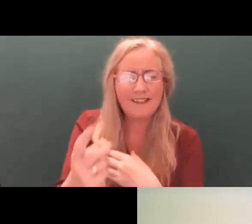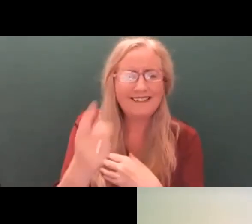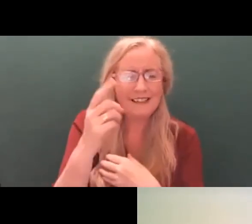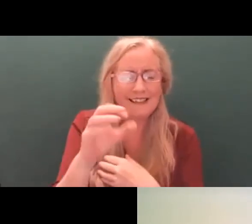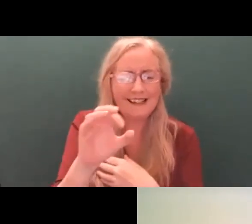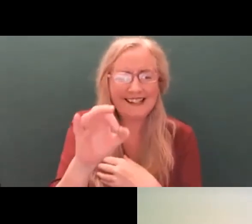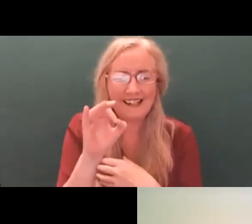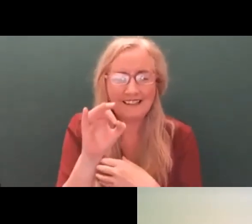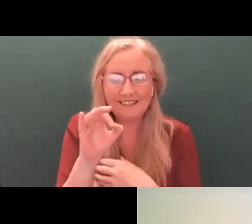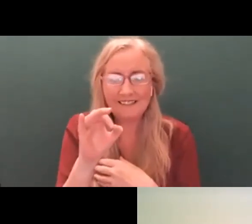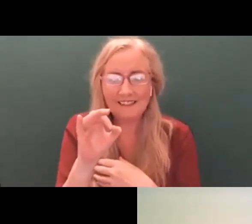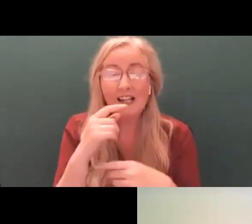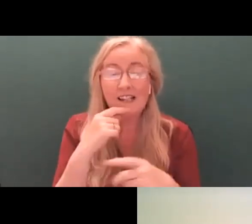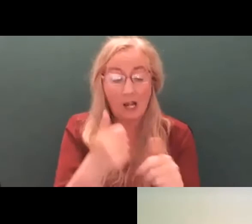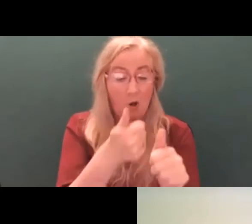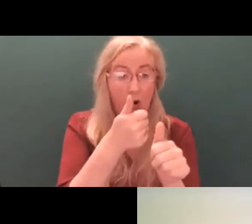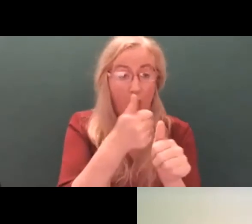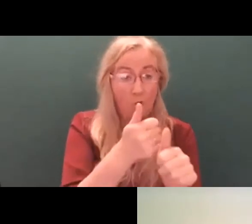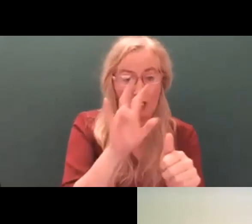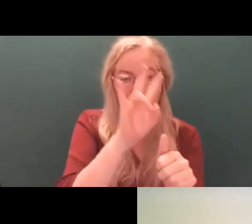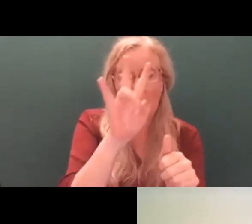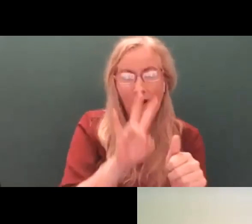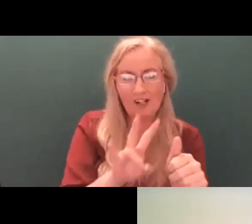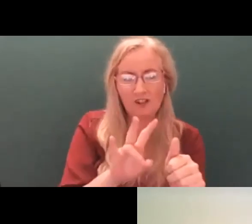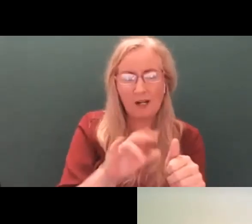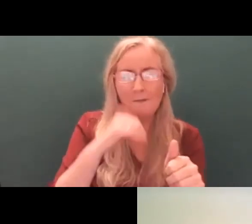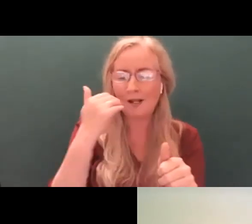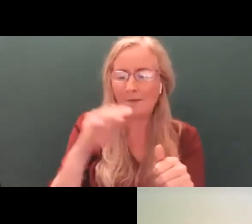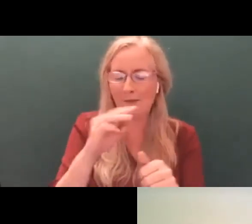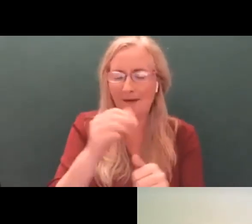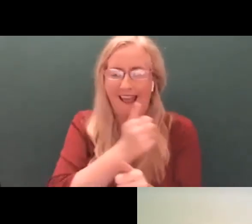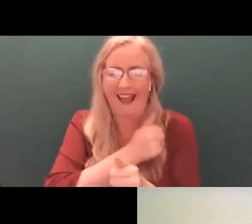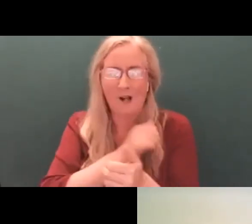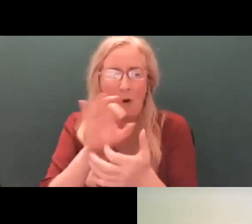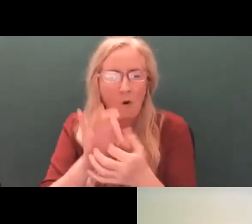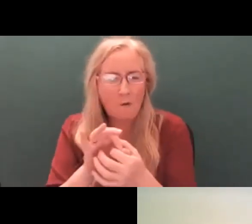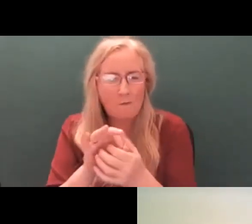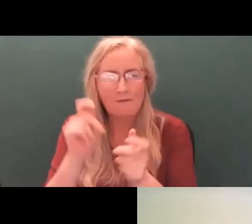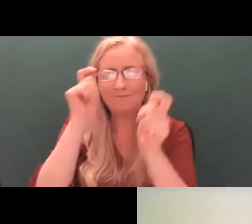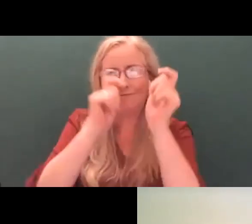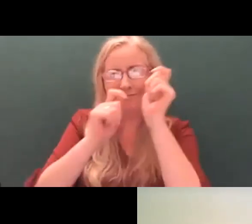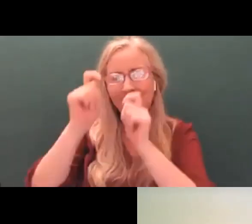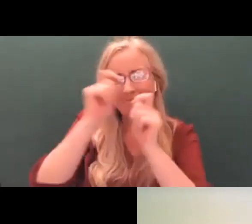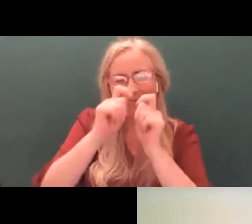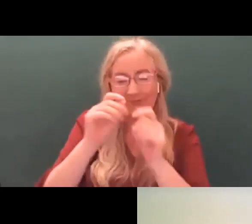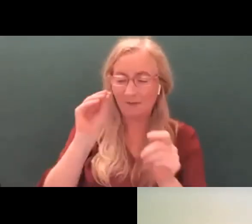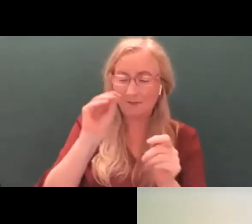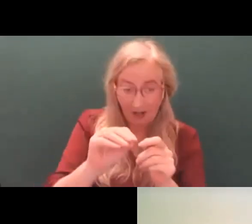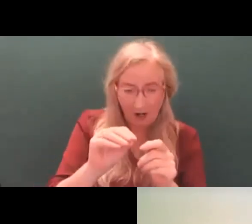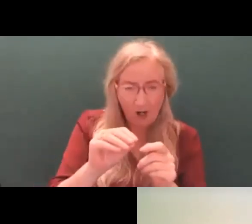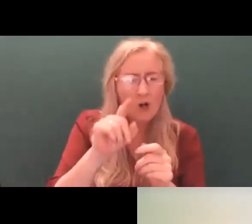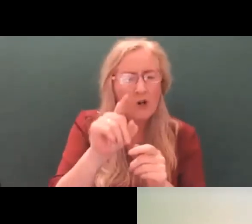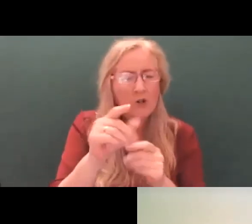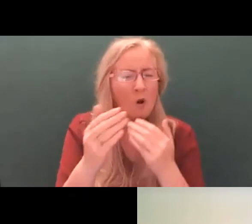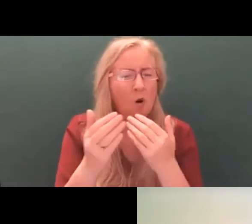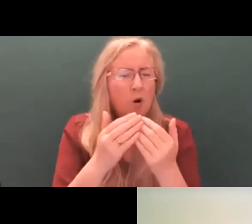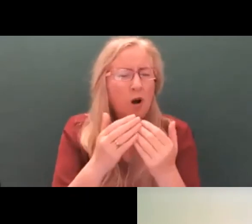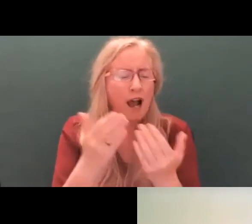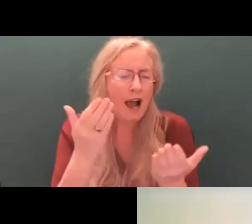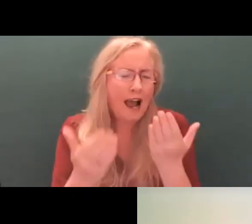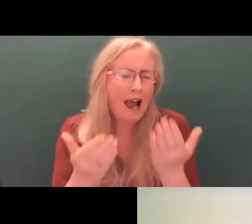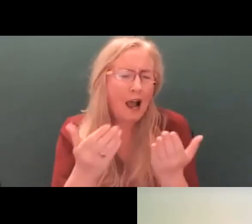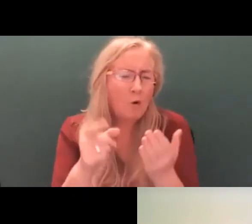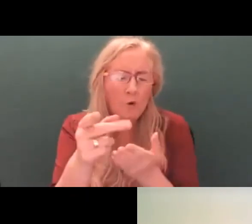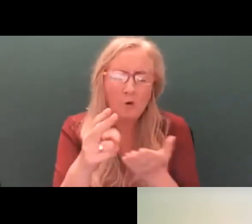not only good questions because people potentially were at home and able to craft it a little better, but what did you do? How did you use